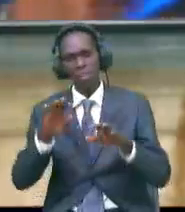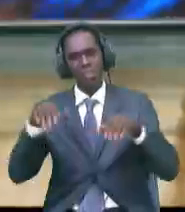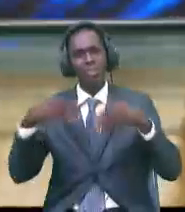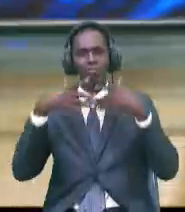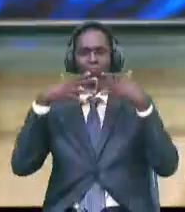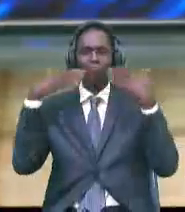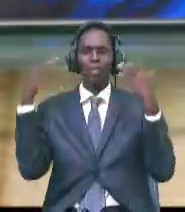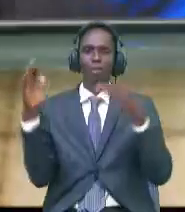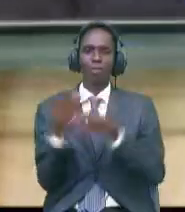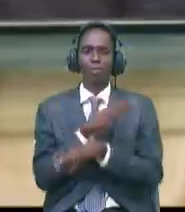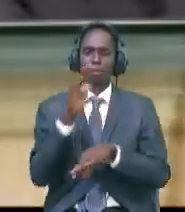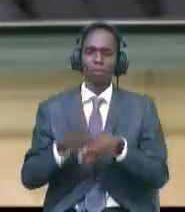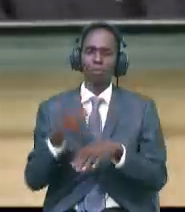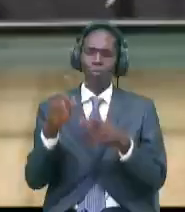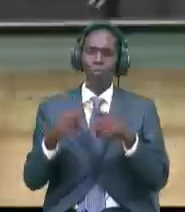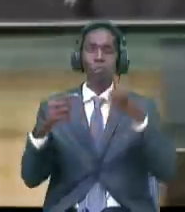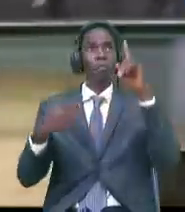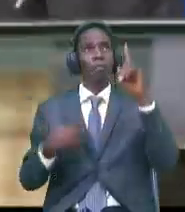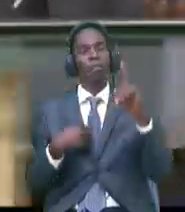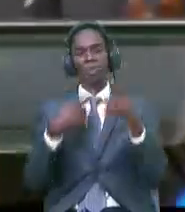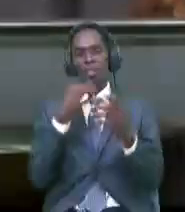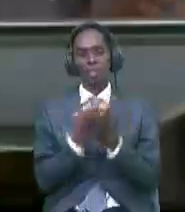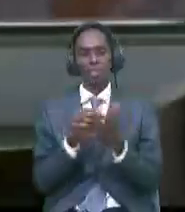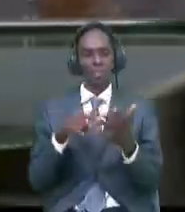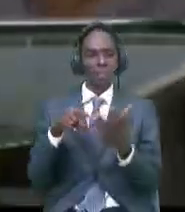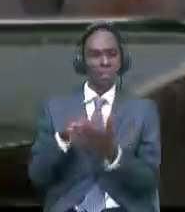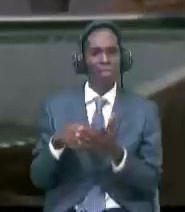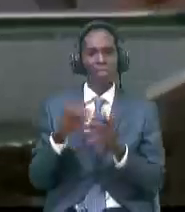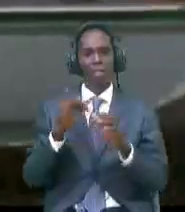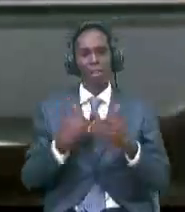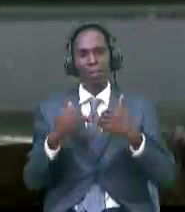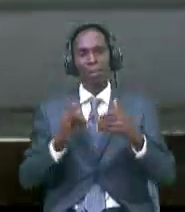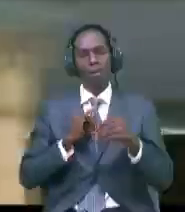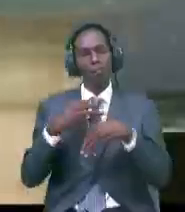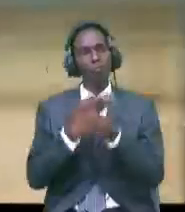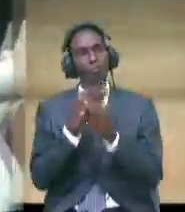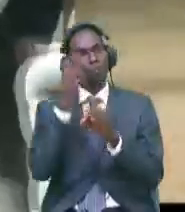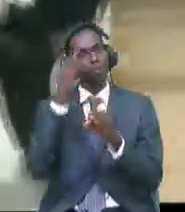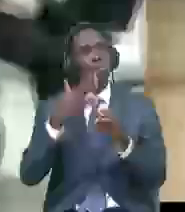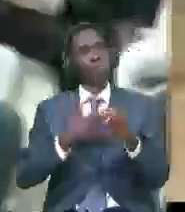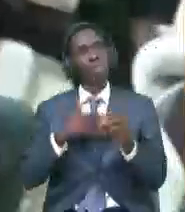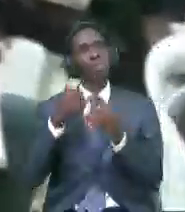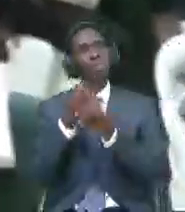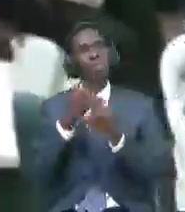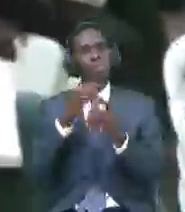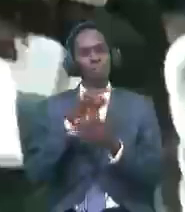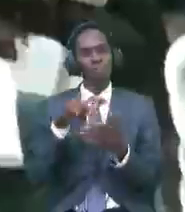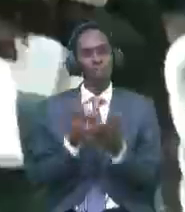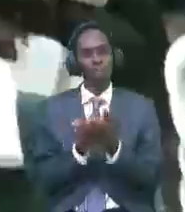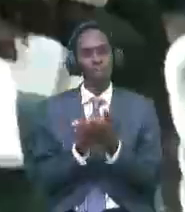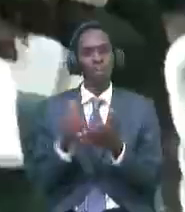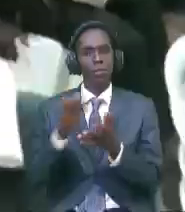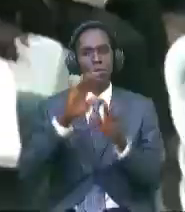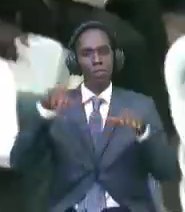These people have I formed for myself. They shall show forth my praise. Revelation chapter